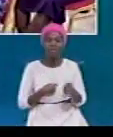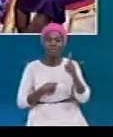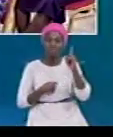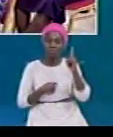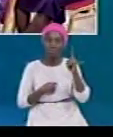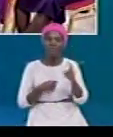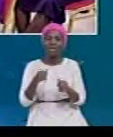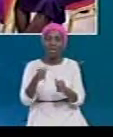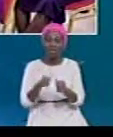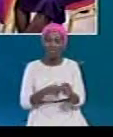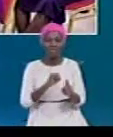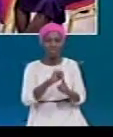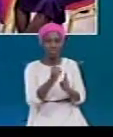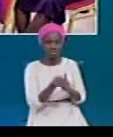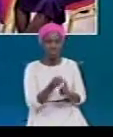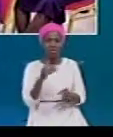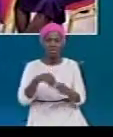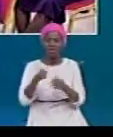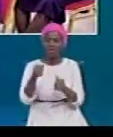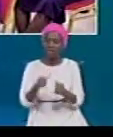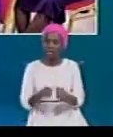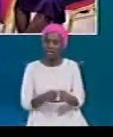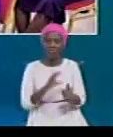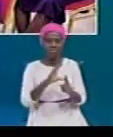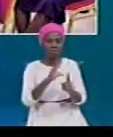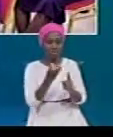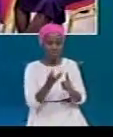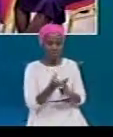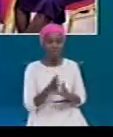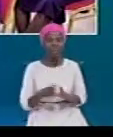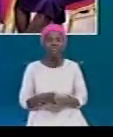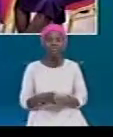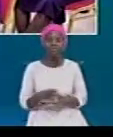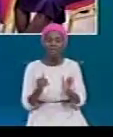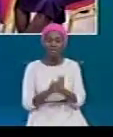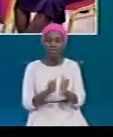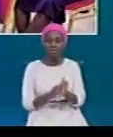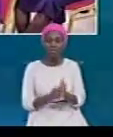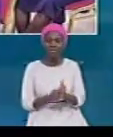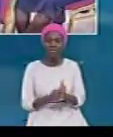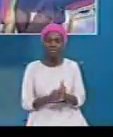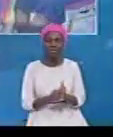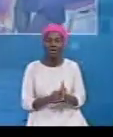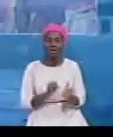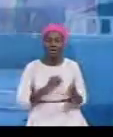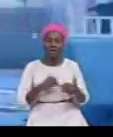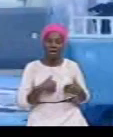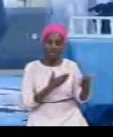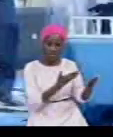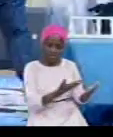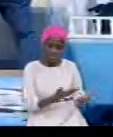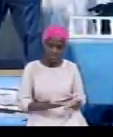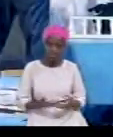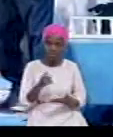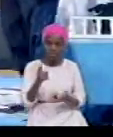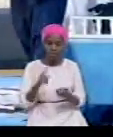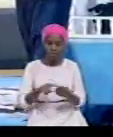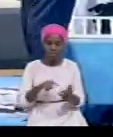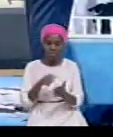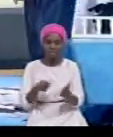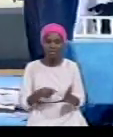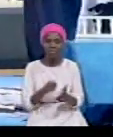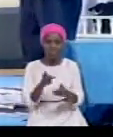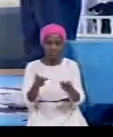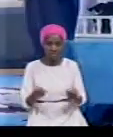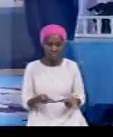unto him in every circumstance that have brought you this far. Look unto me and be